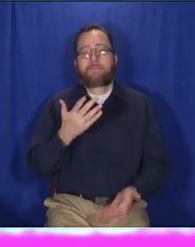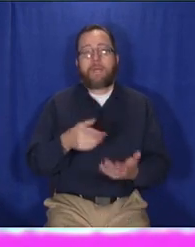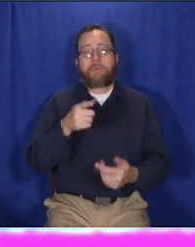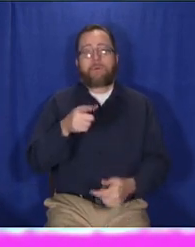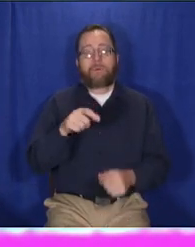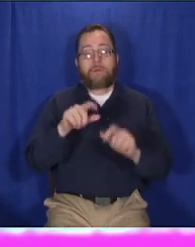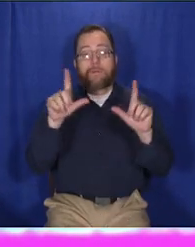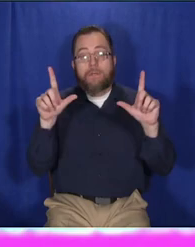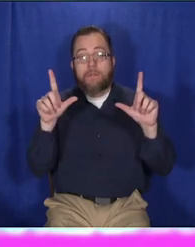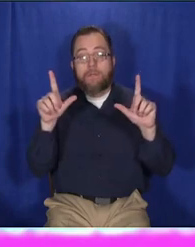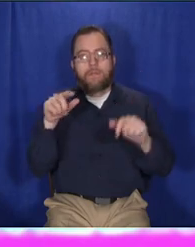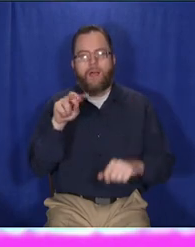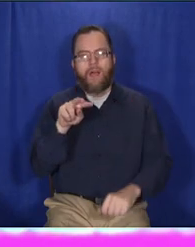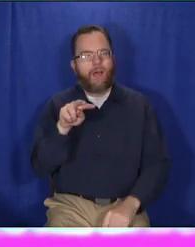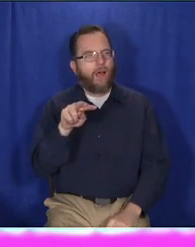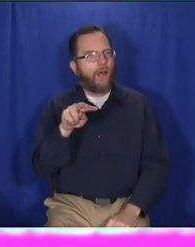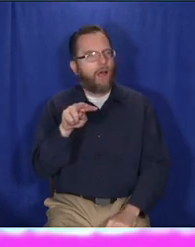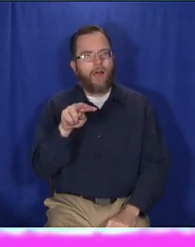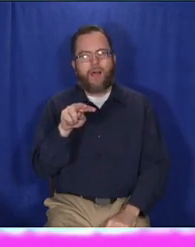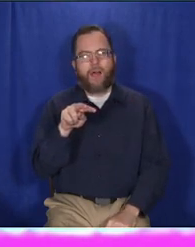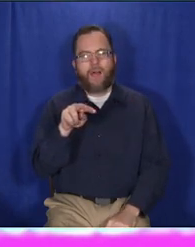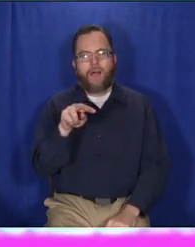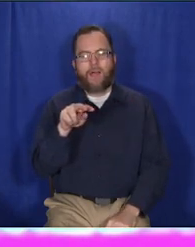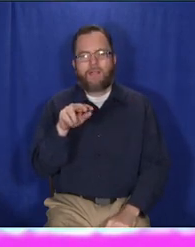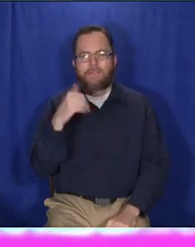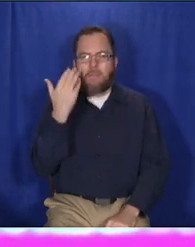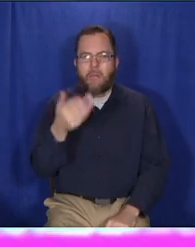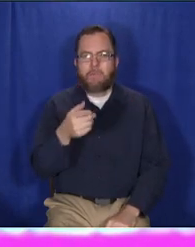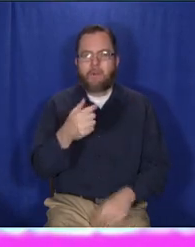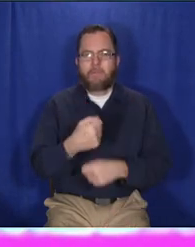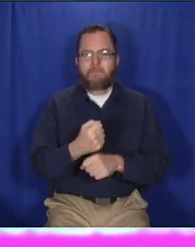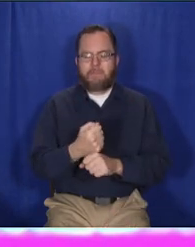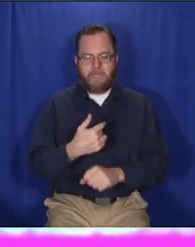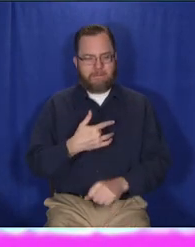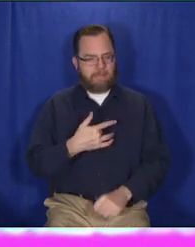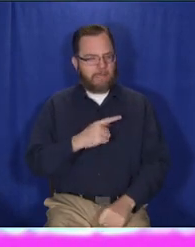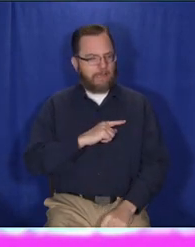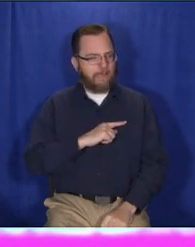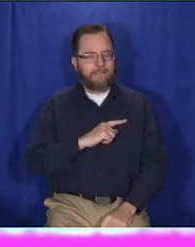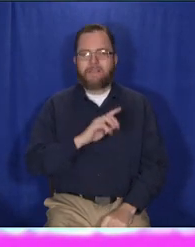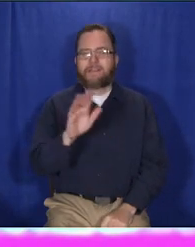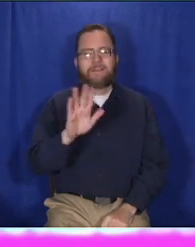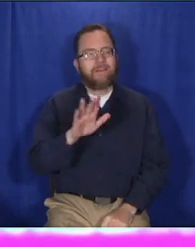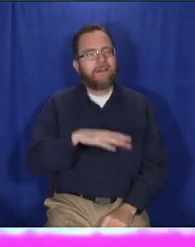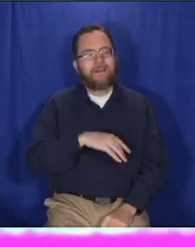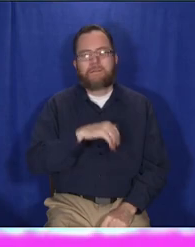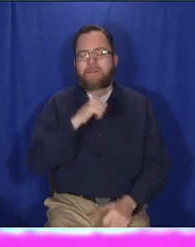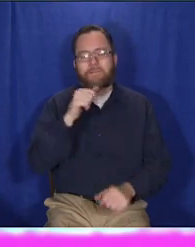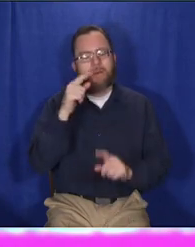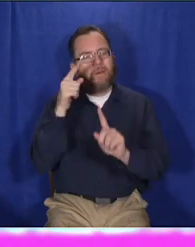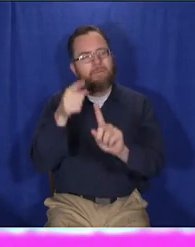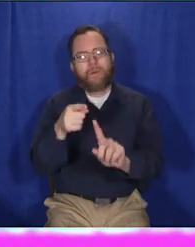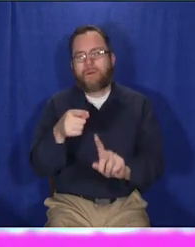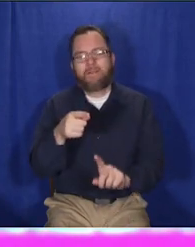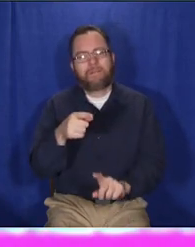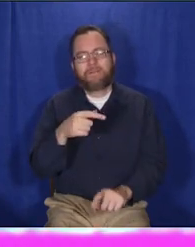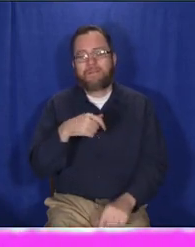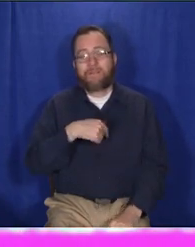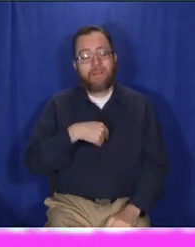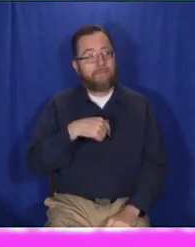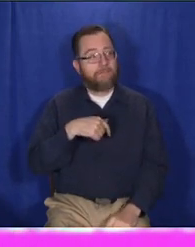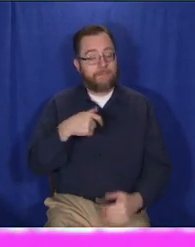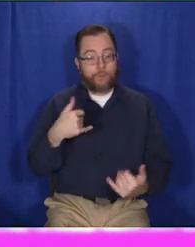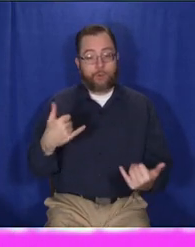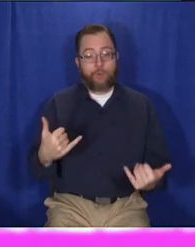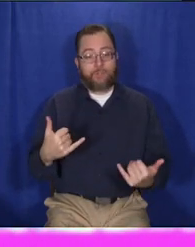money. My goal is not to make you feel guilty at all. In fact, I'm not even trying to convince you today